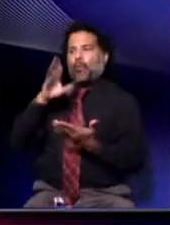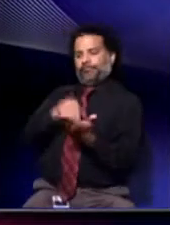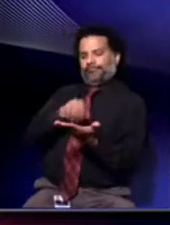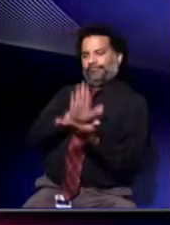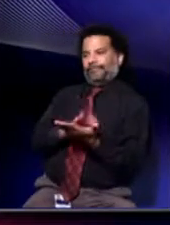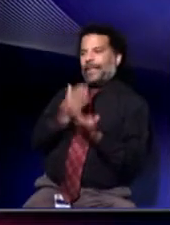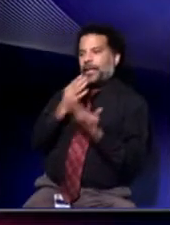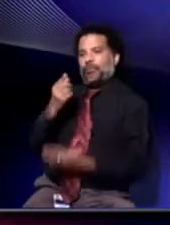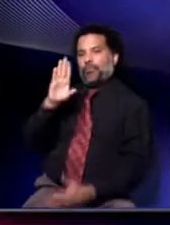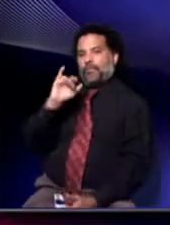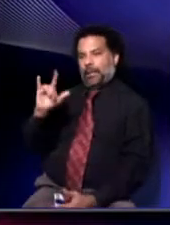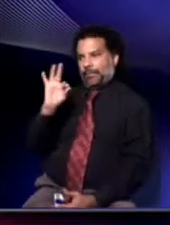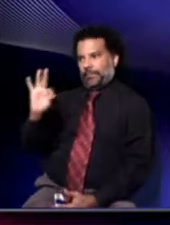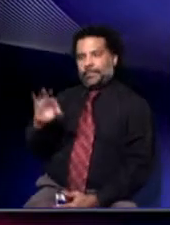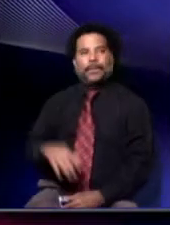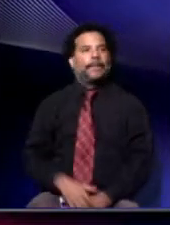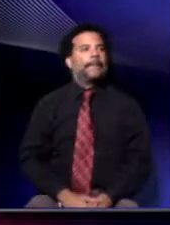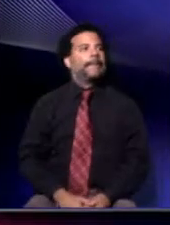Bill.